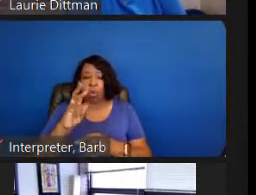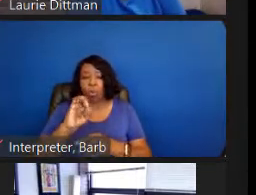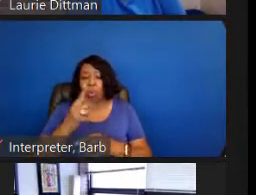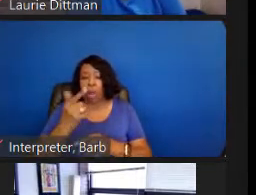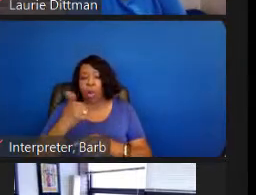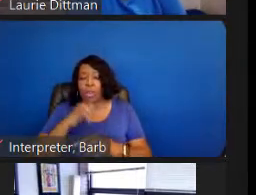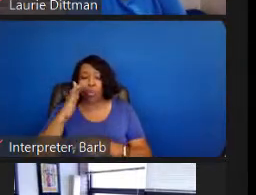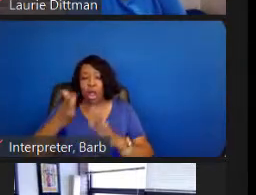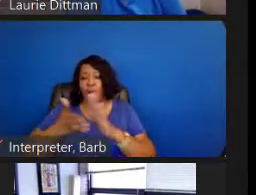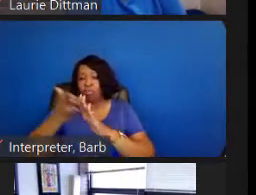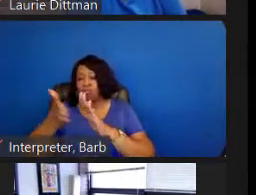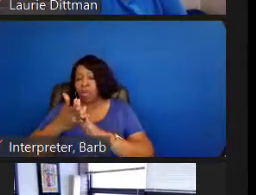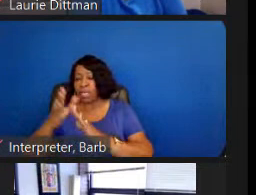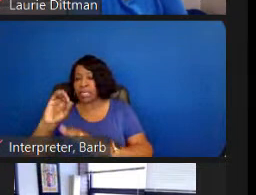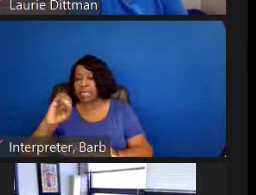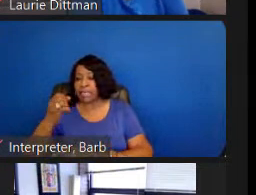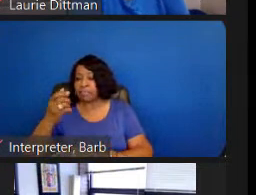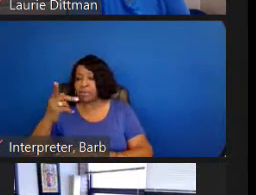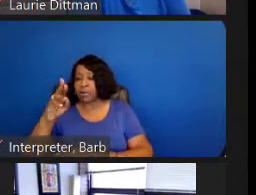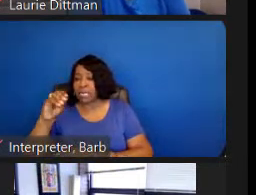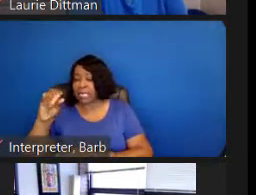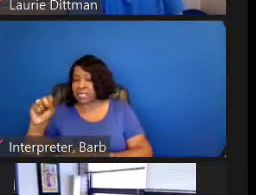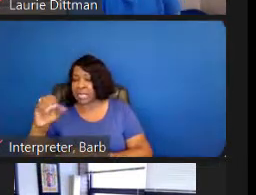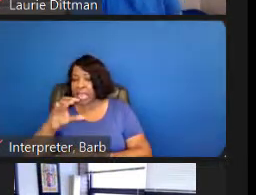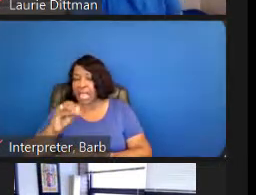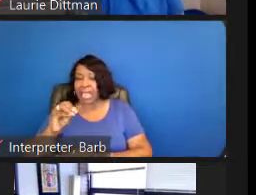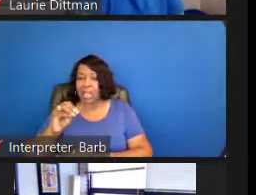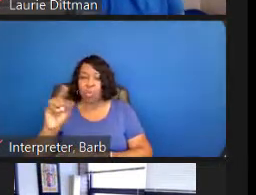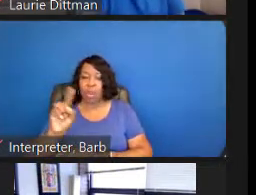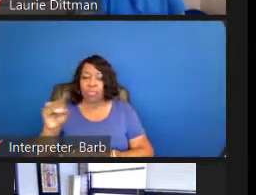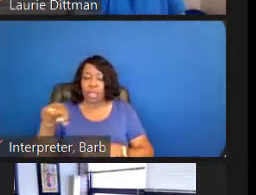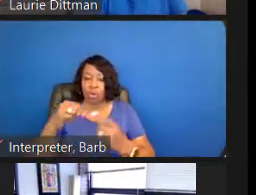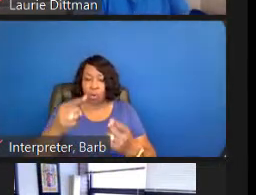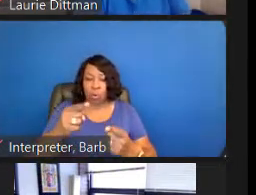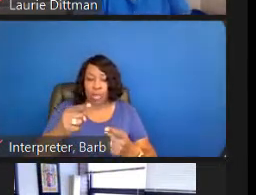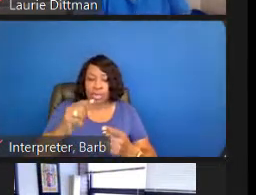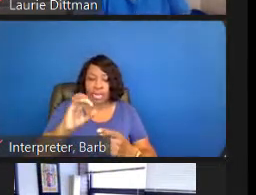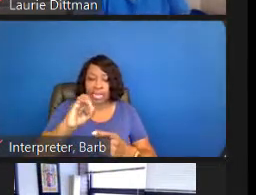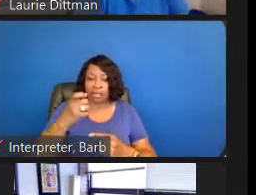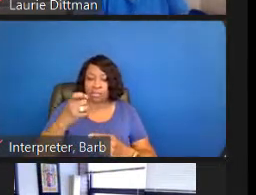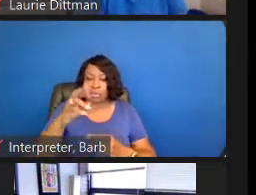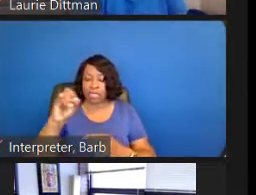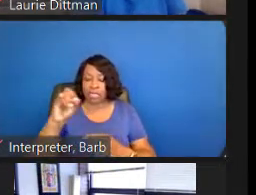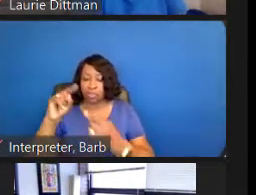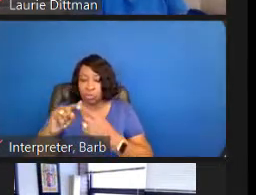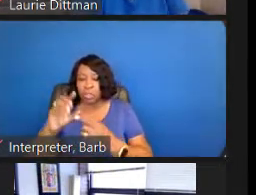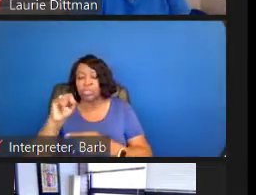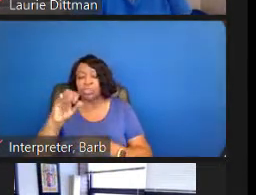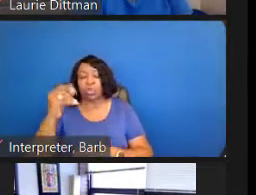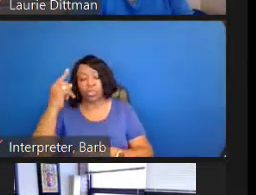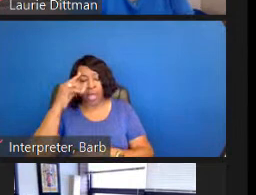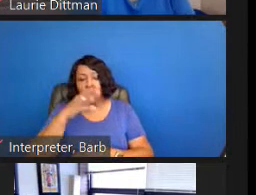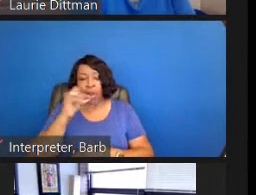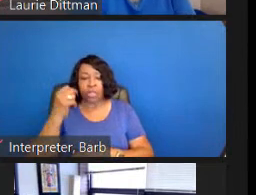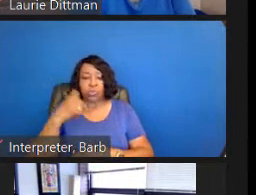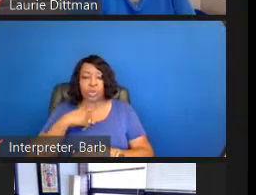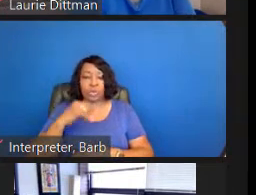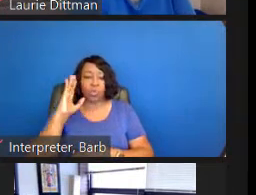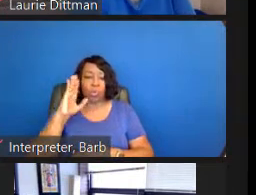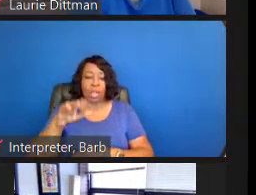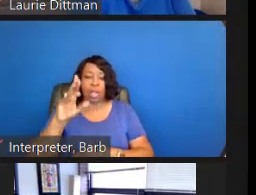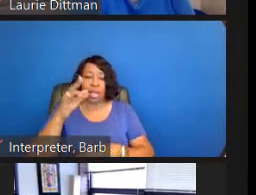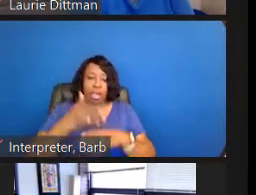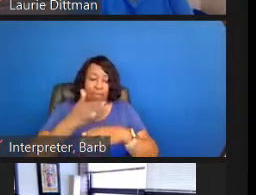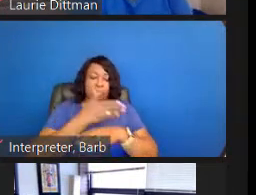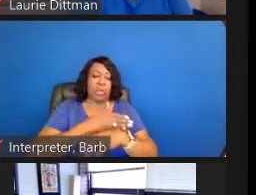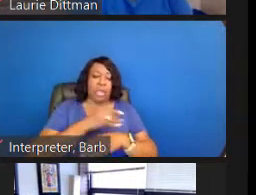express, and where they're going express to. So the thought was we'd upgrade those visual message signs, which are at the